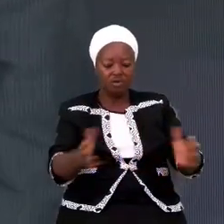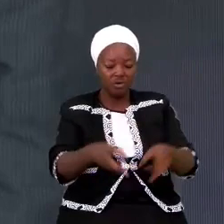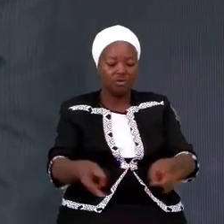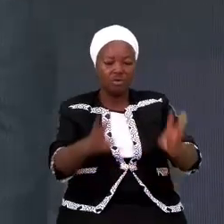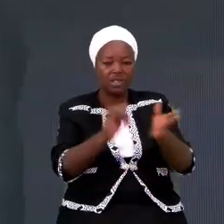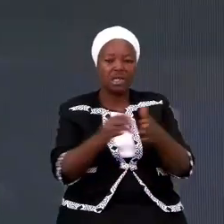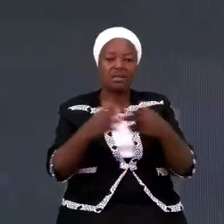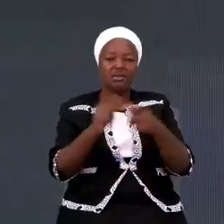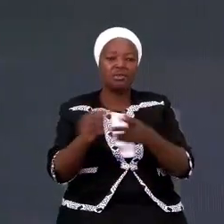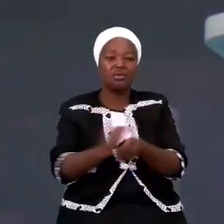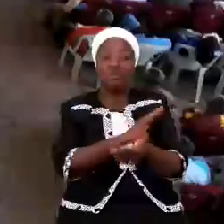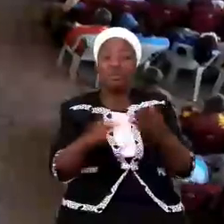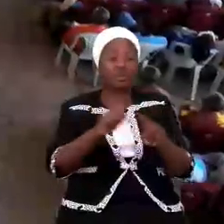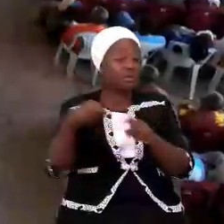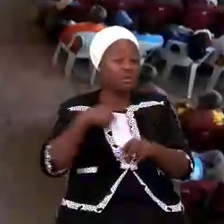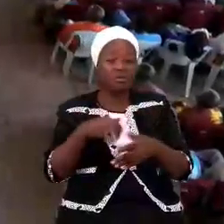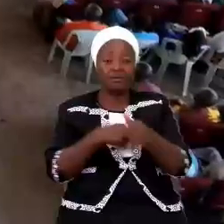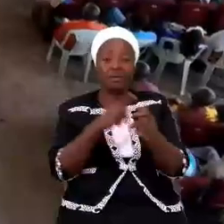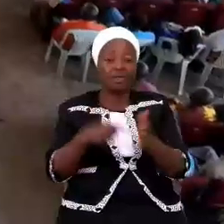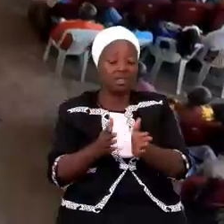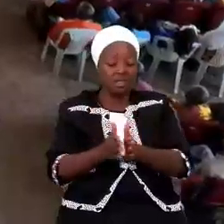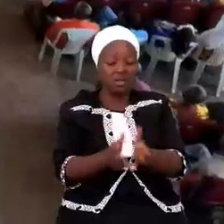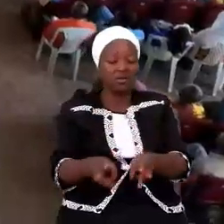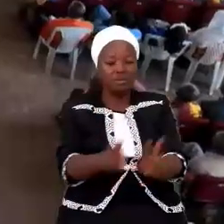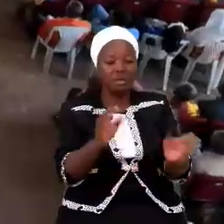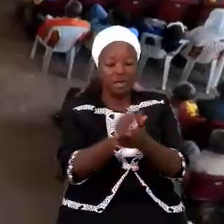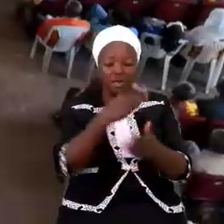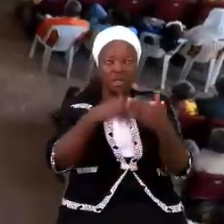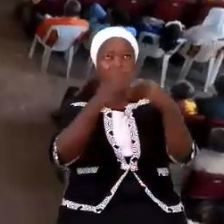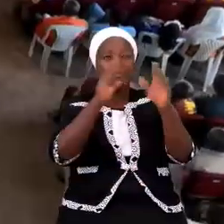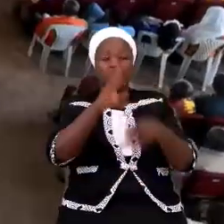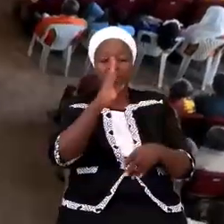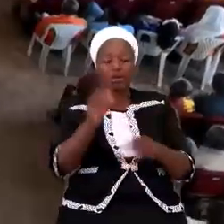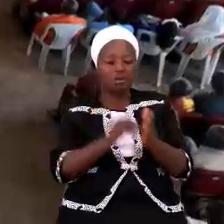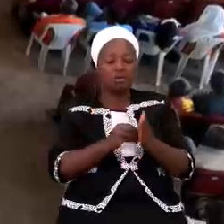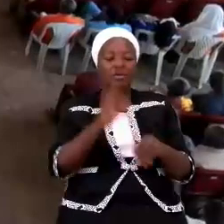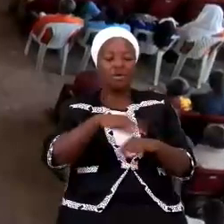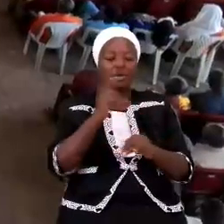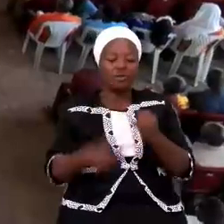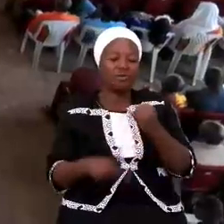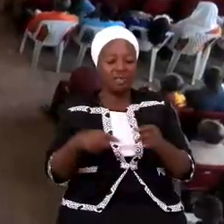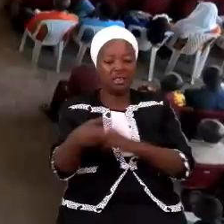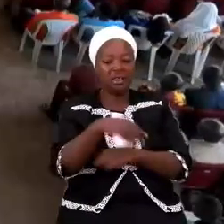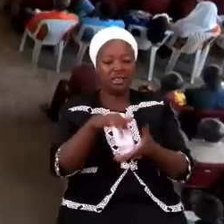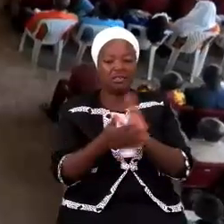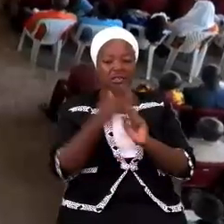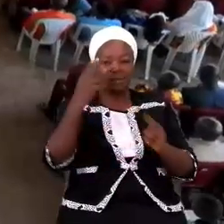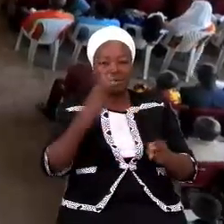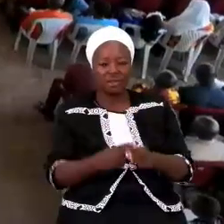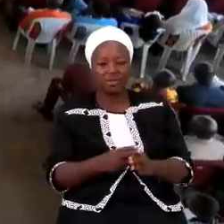day in Jesus' name. We're coming to number three here. Number three here is the